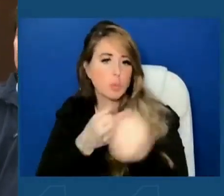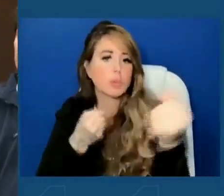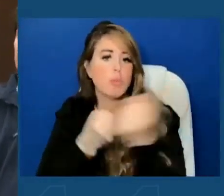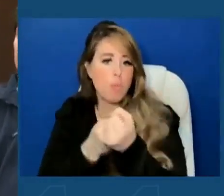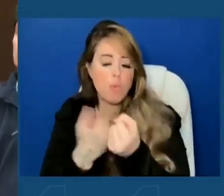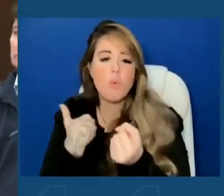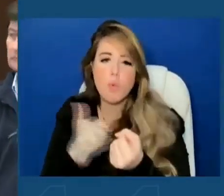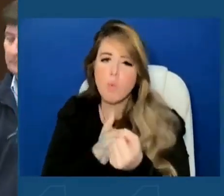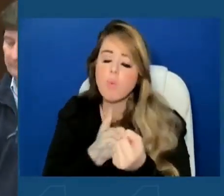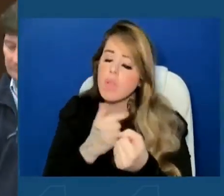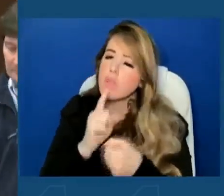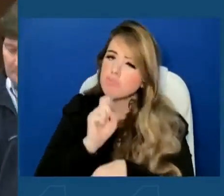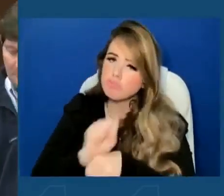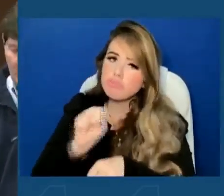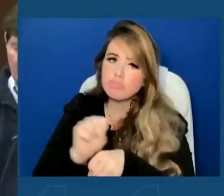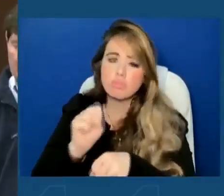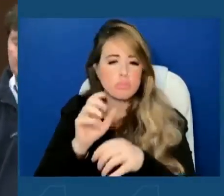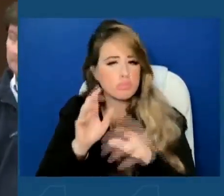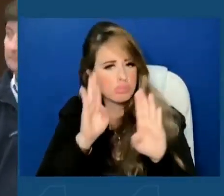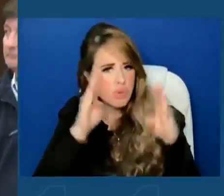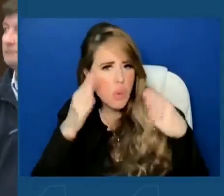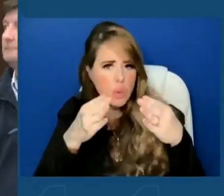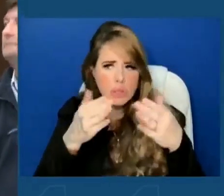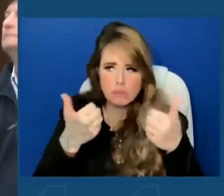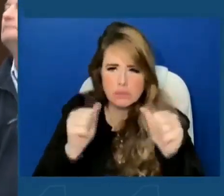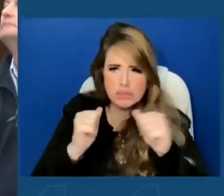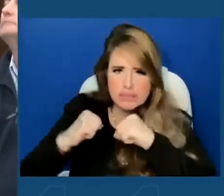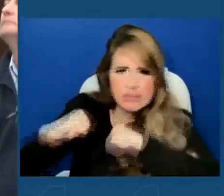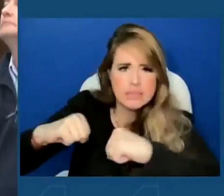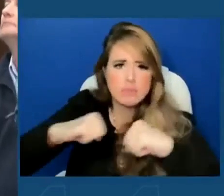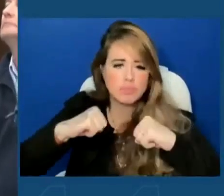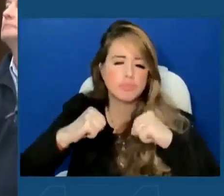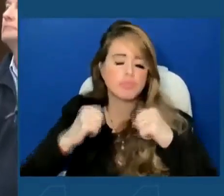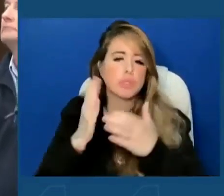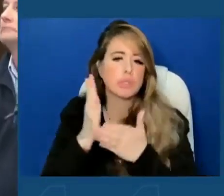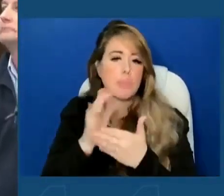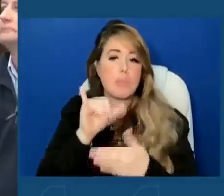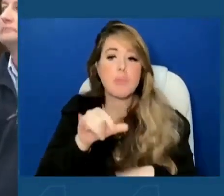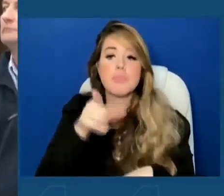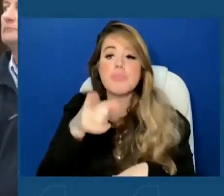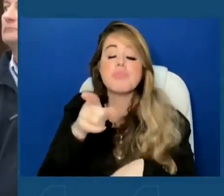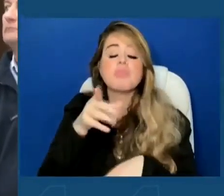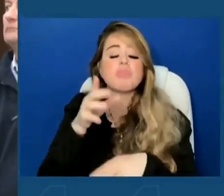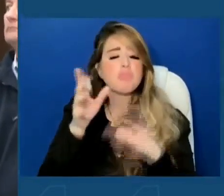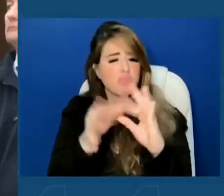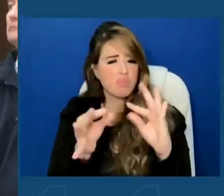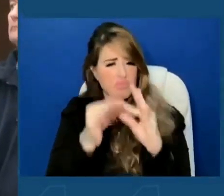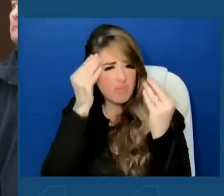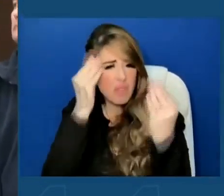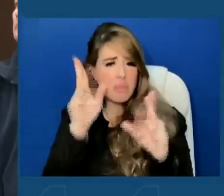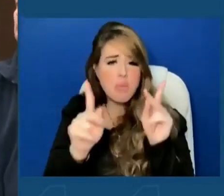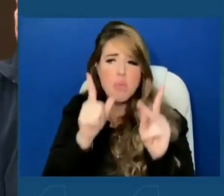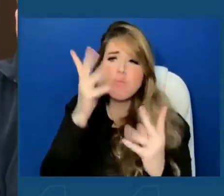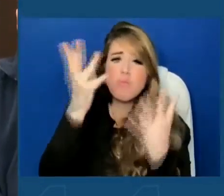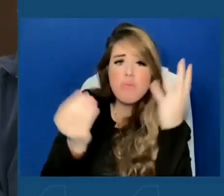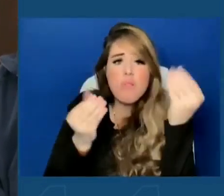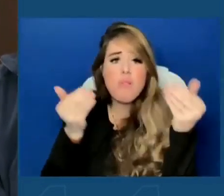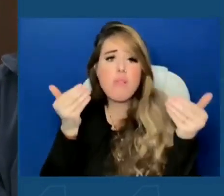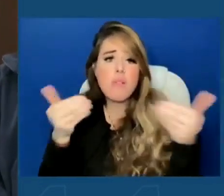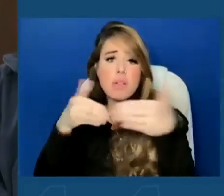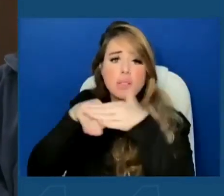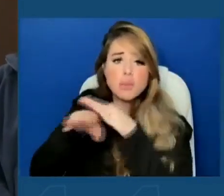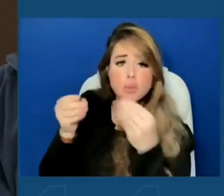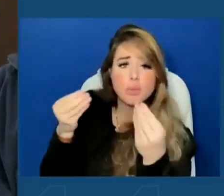I want to add to that, if I may. I just want to add that people who are out looting when people are losing